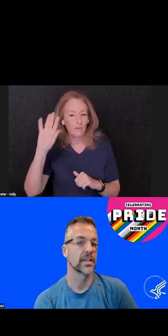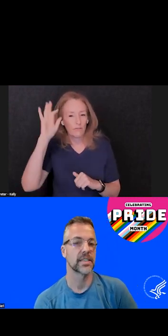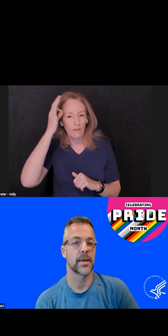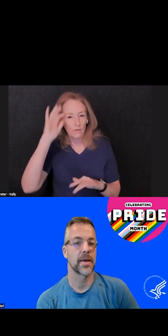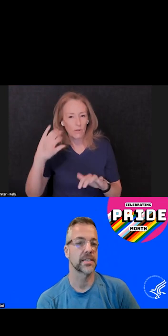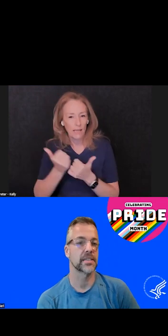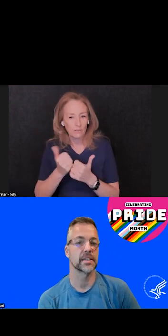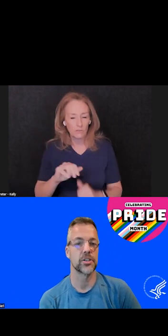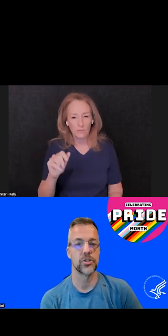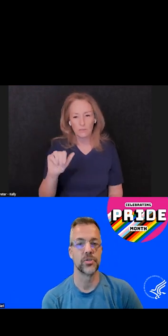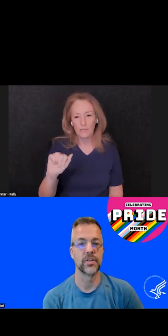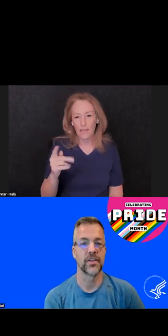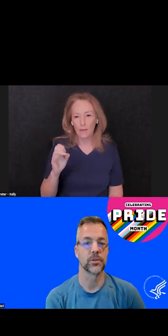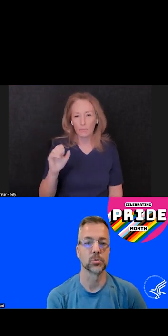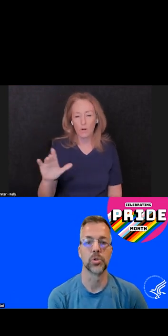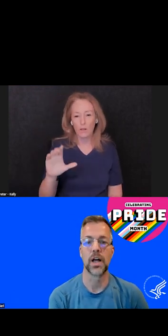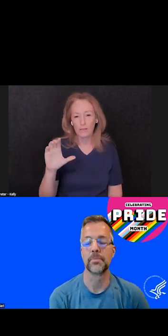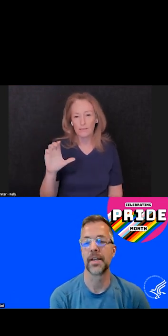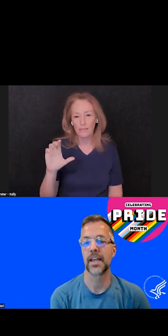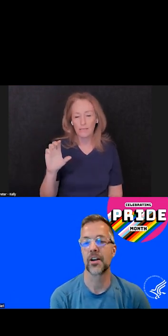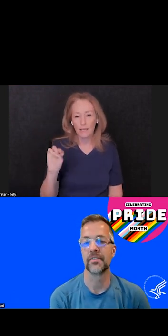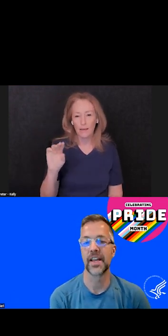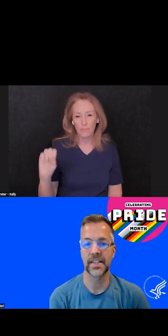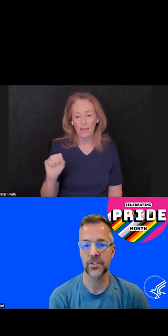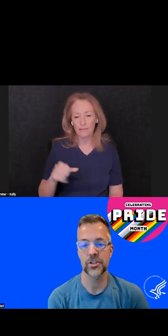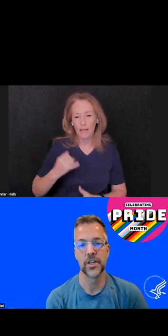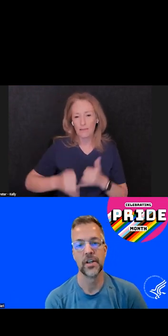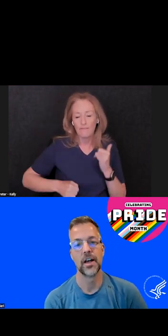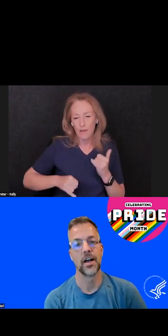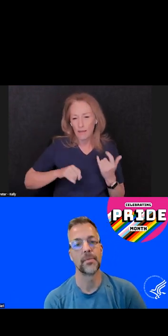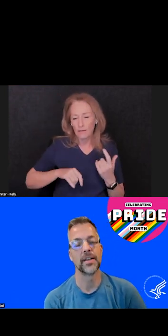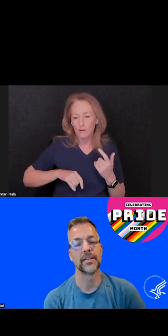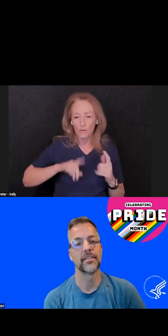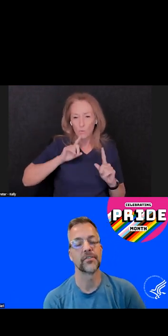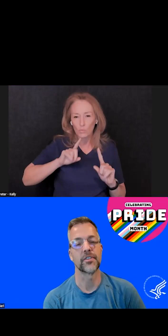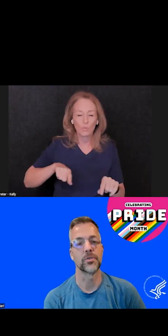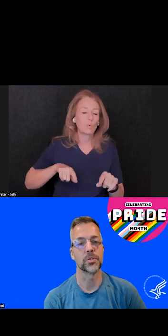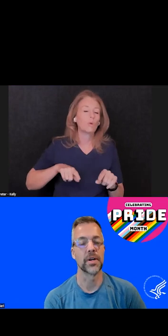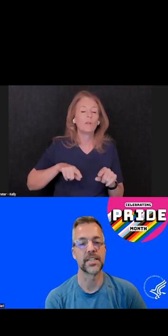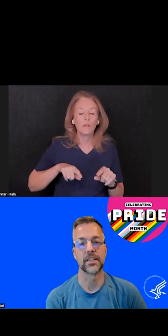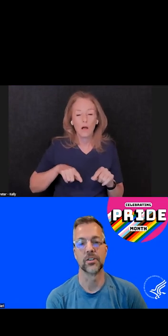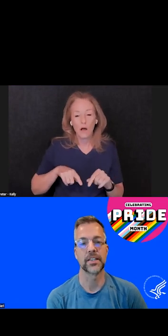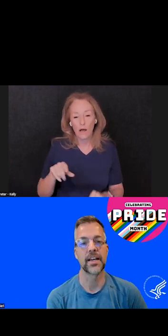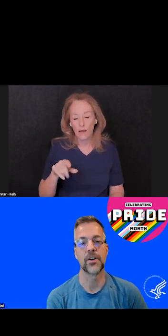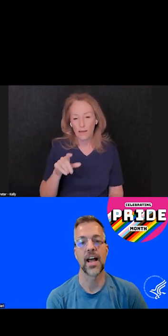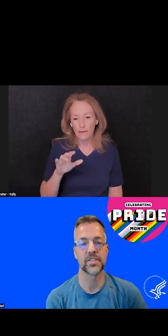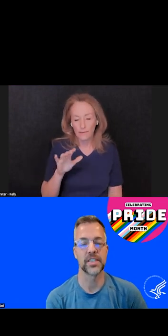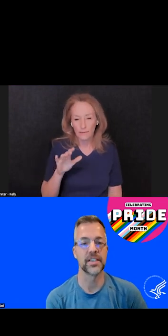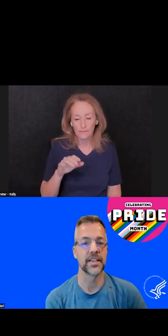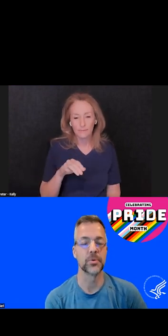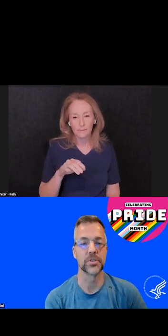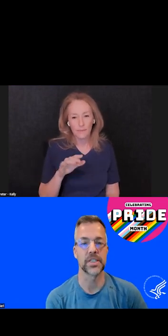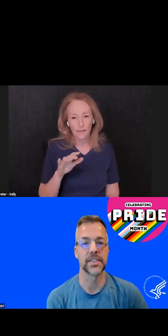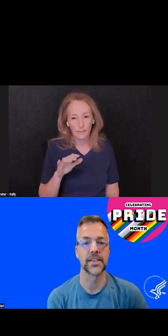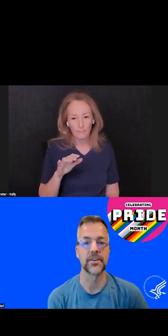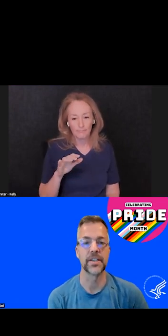April, CMS issued a final rule on Medicare Advantage. And for folks who want to take a look at that or have seen it,